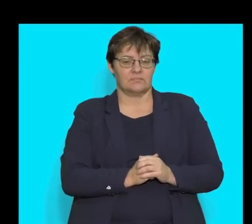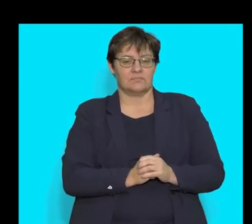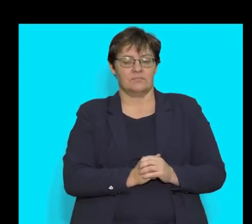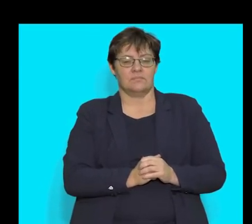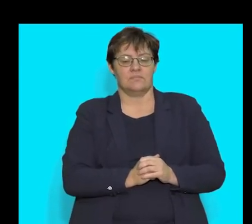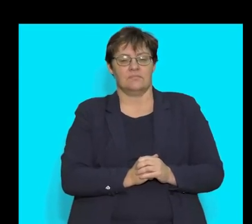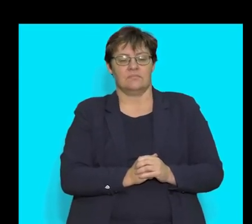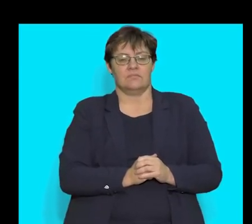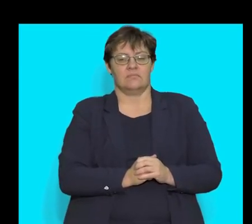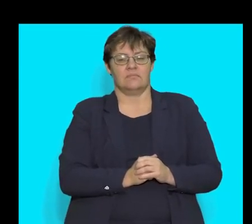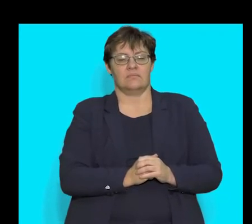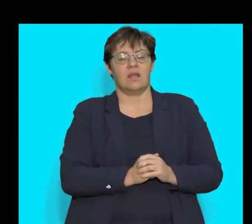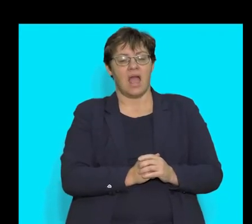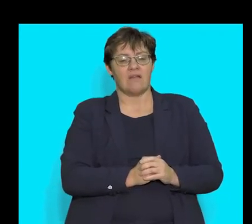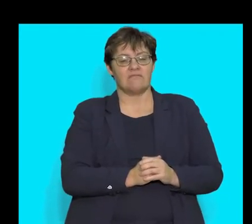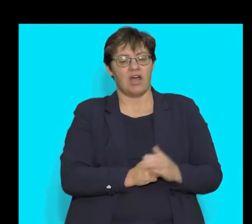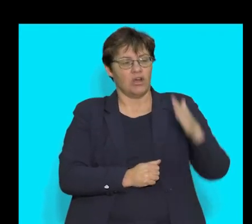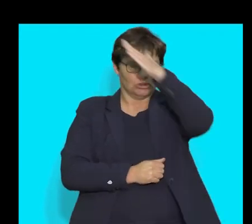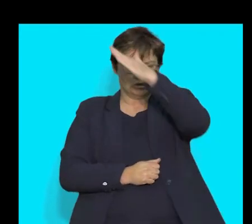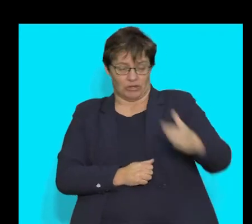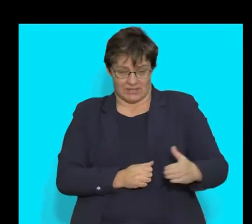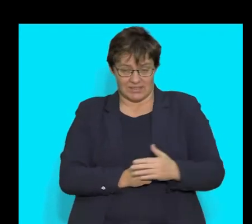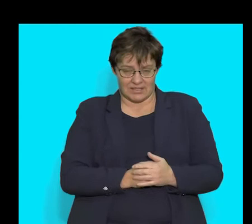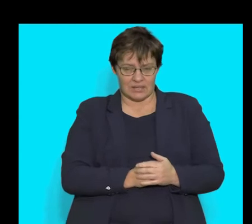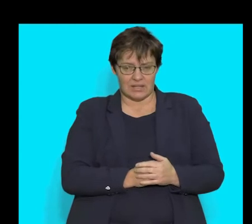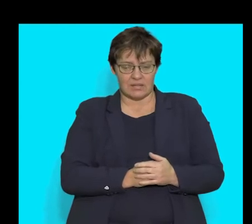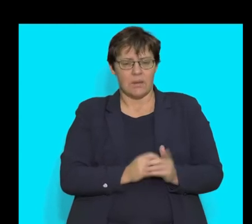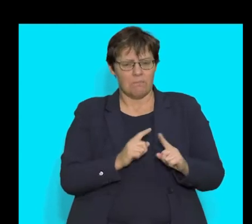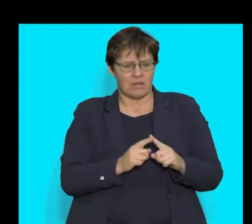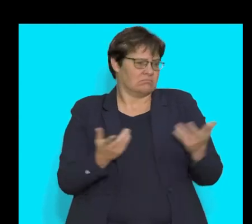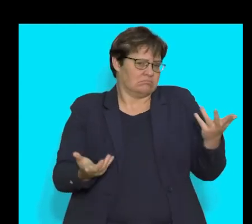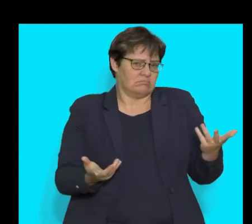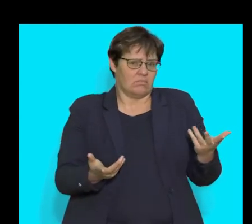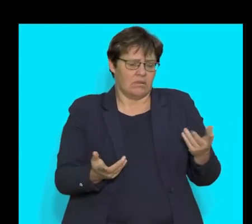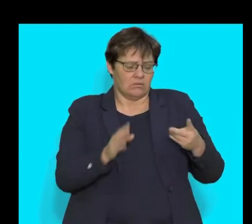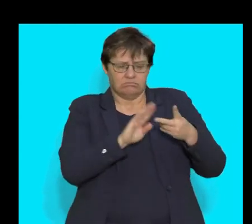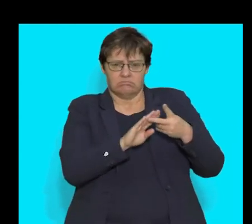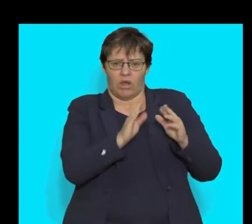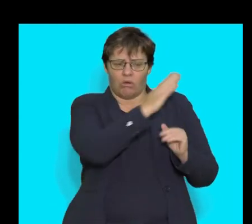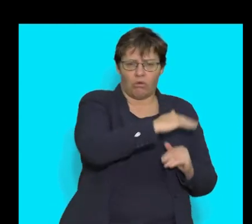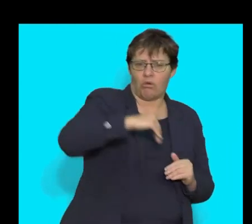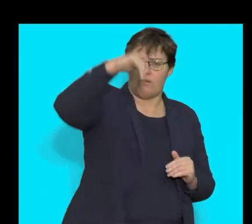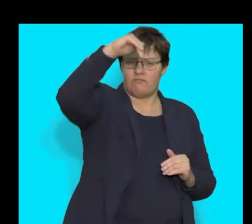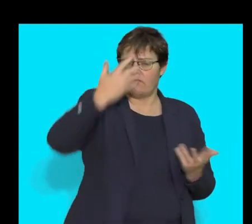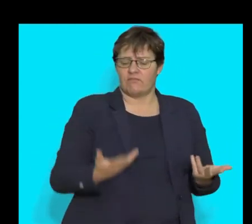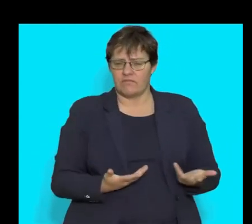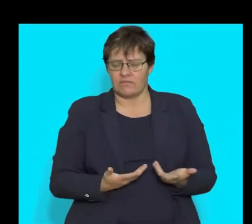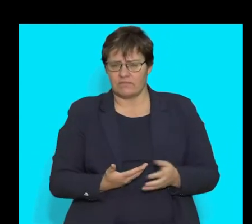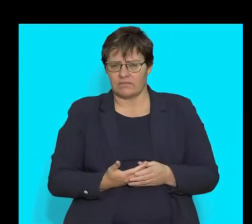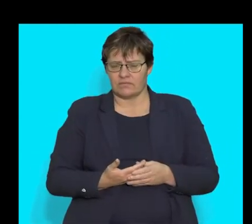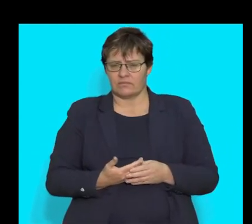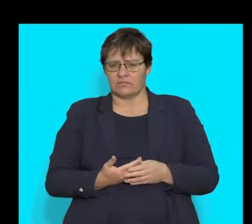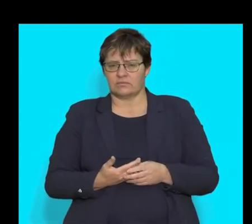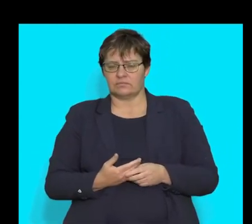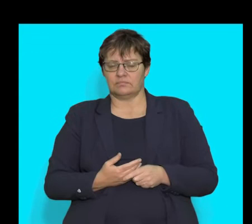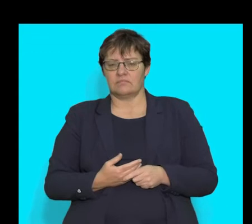So those ones had straight lines, but what happens when you get one that is a curve like this? So very clearly this